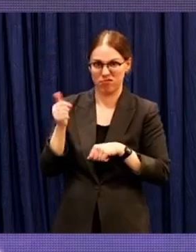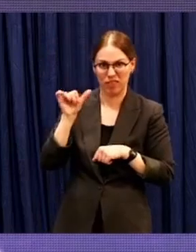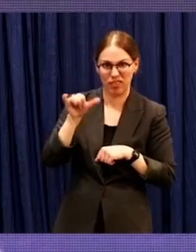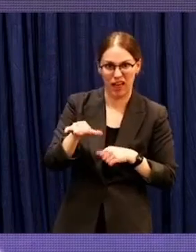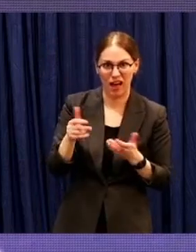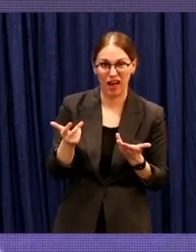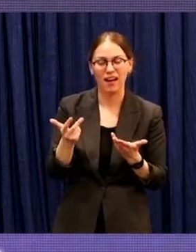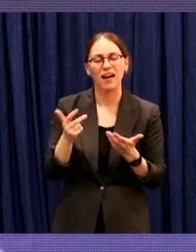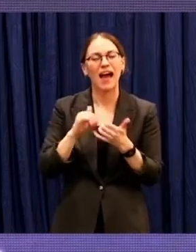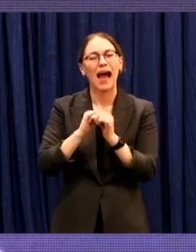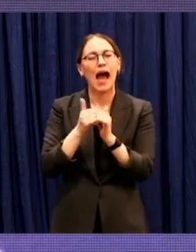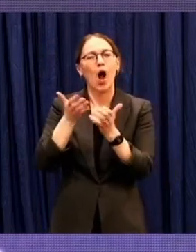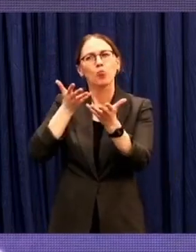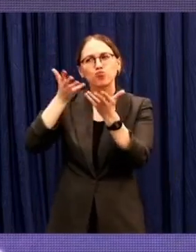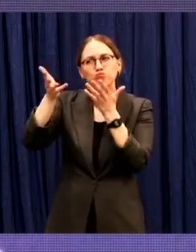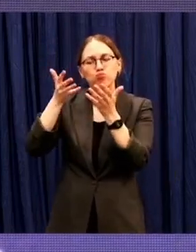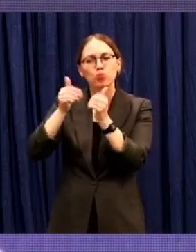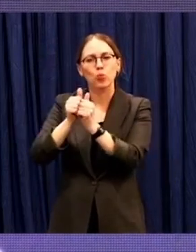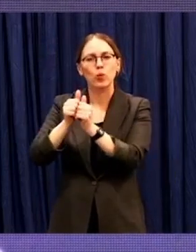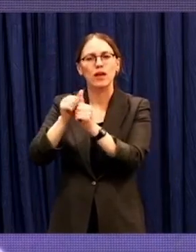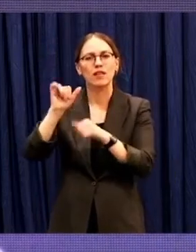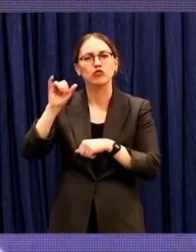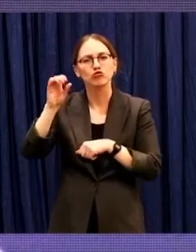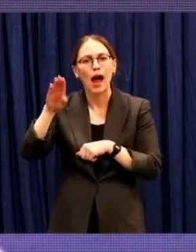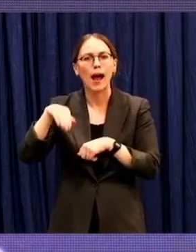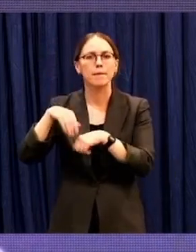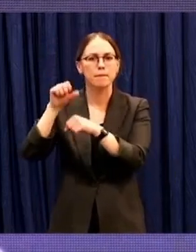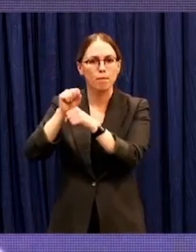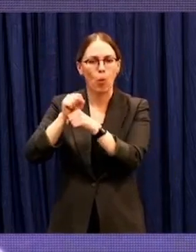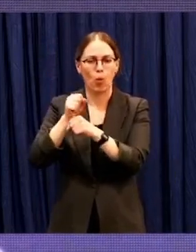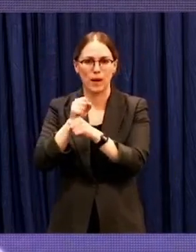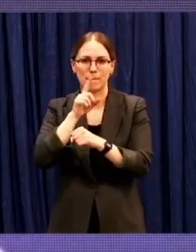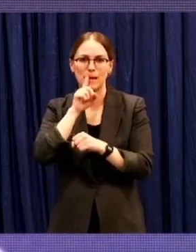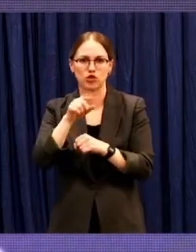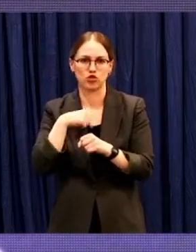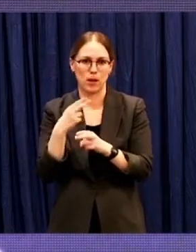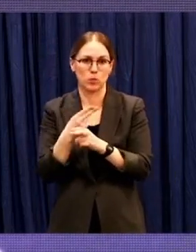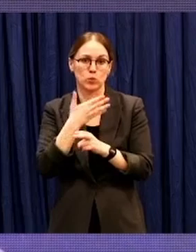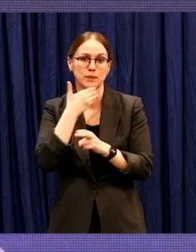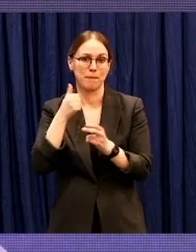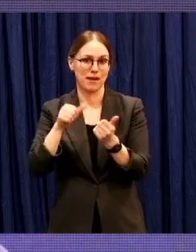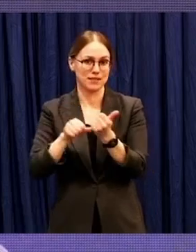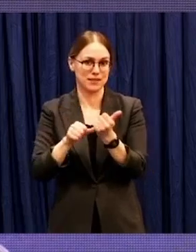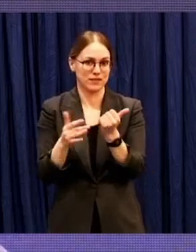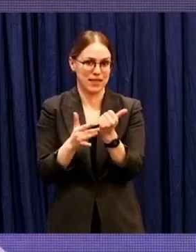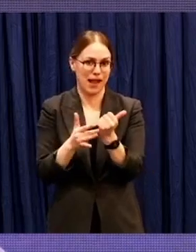with employers to ensure that folks can use the best assistive technology for them?